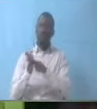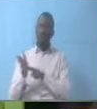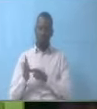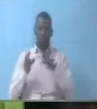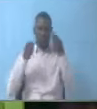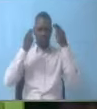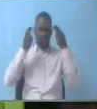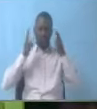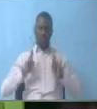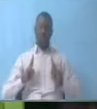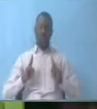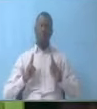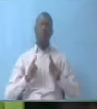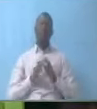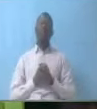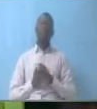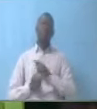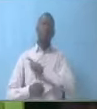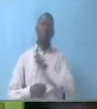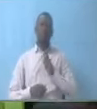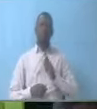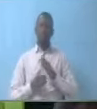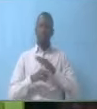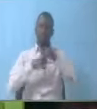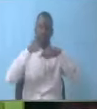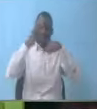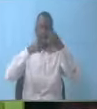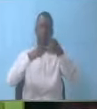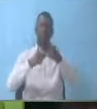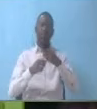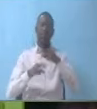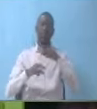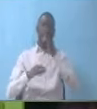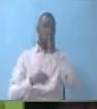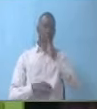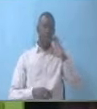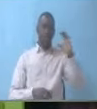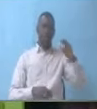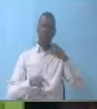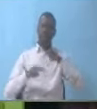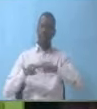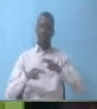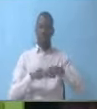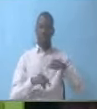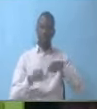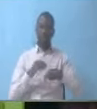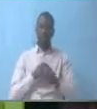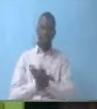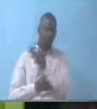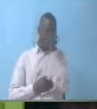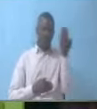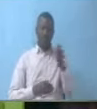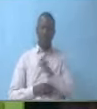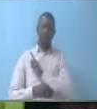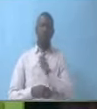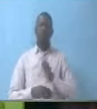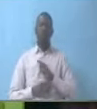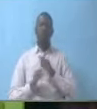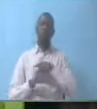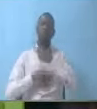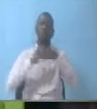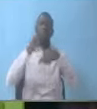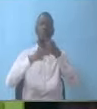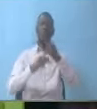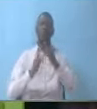law. As we continue the TRRC sitting this morning, we continue to pray that you shall grant